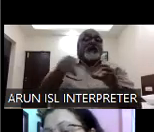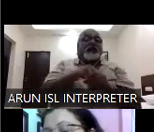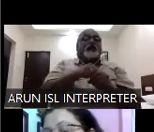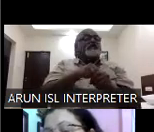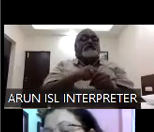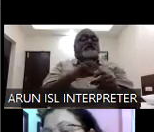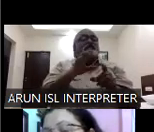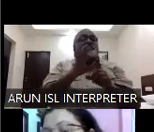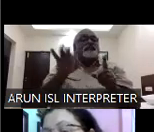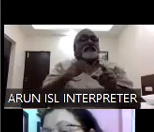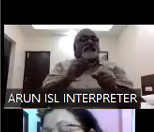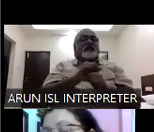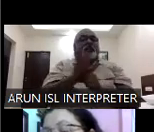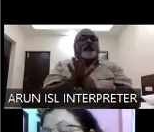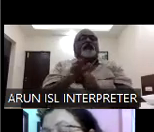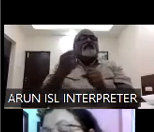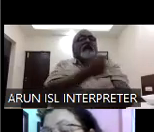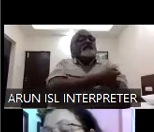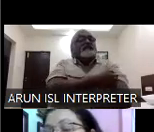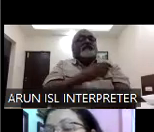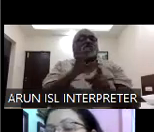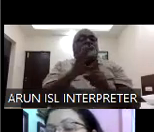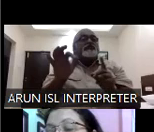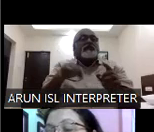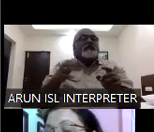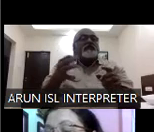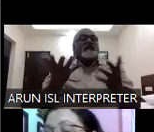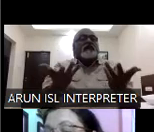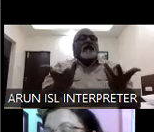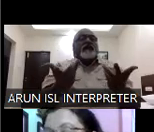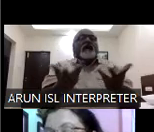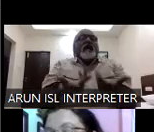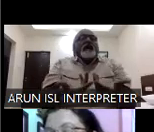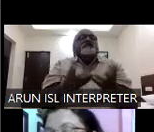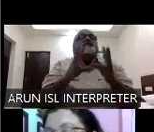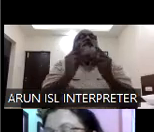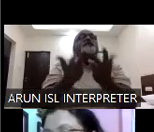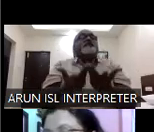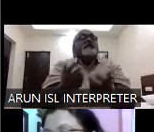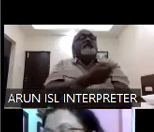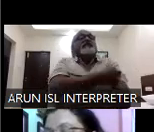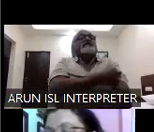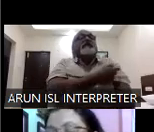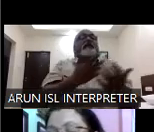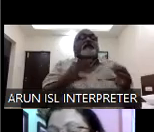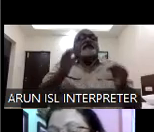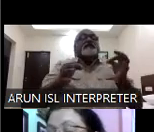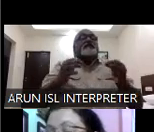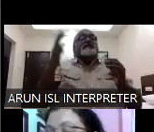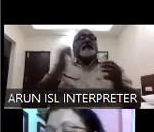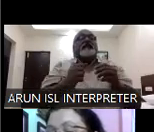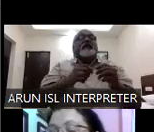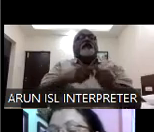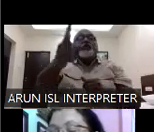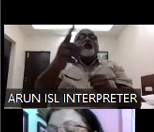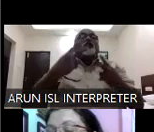in India for COVID-19 is not inclusive, then you have no other way to get the justice but to file a